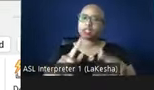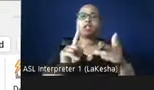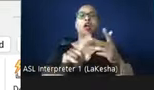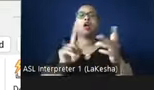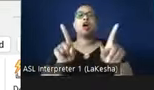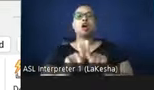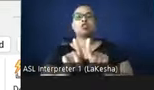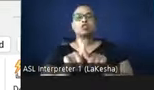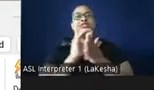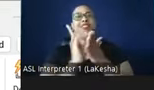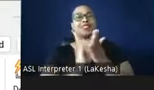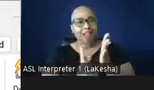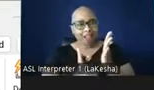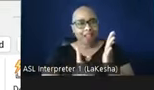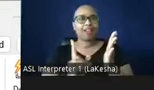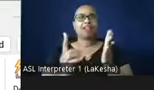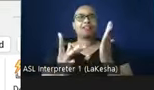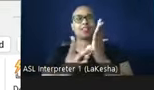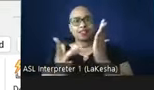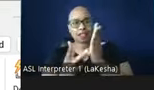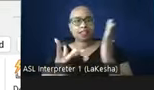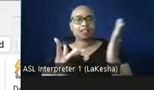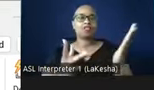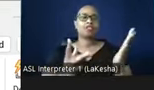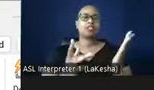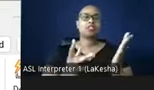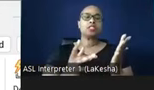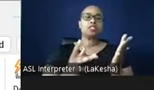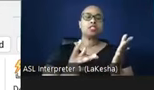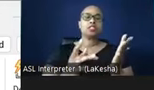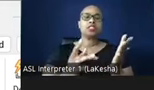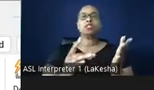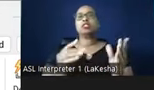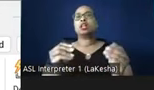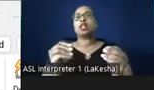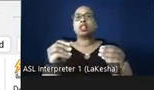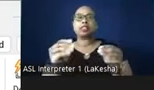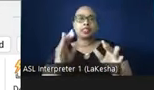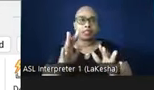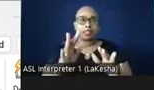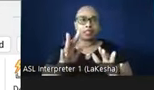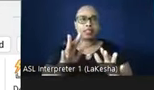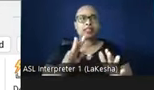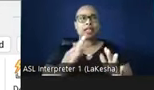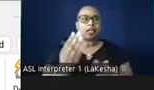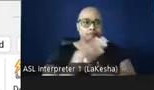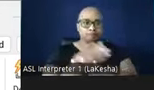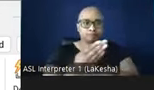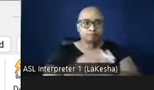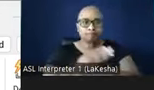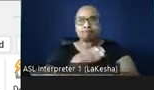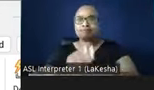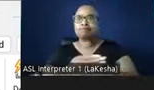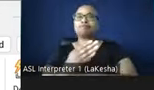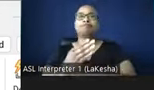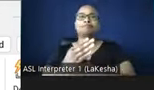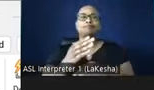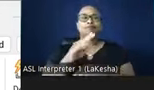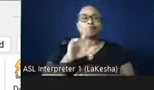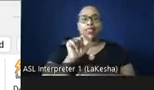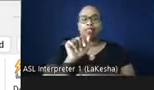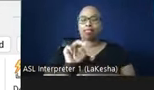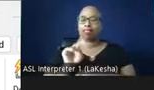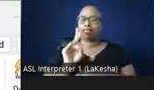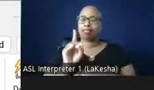habs and hairs, and sort of landscape folks there too, with a small number of